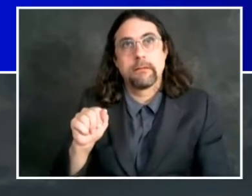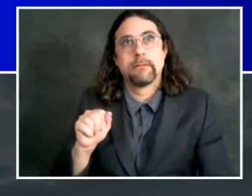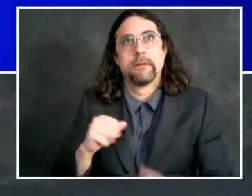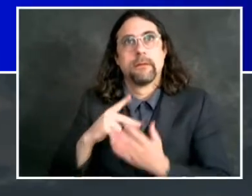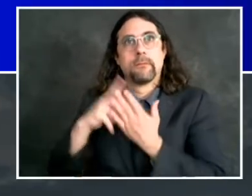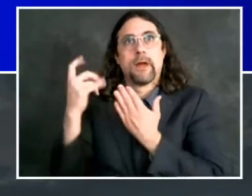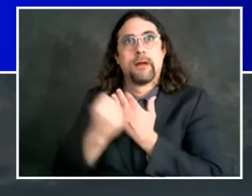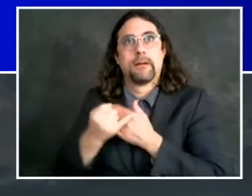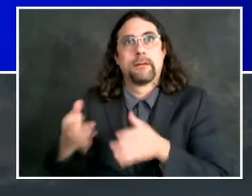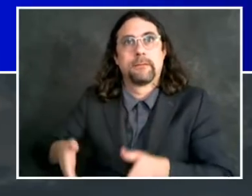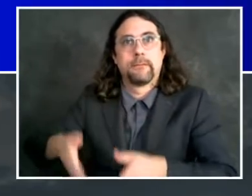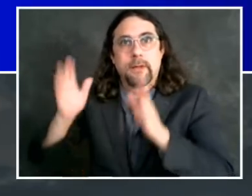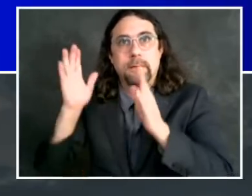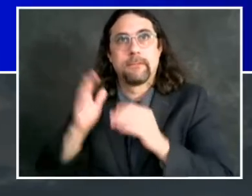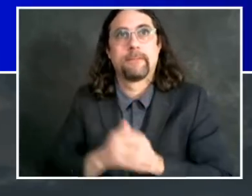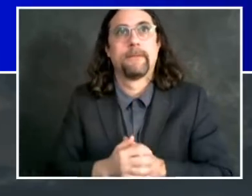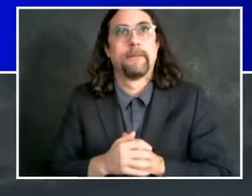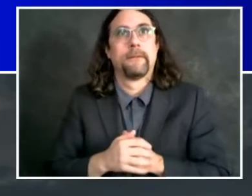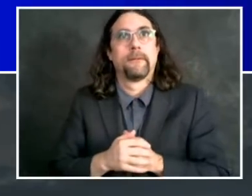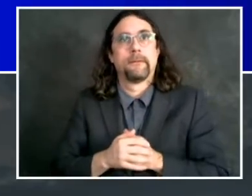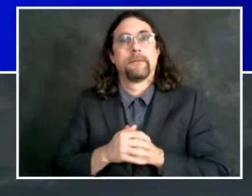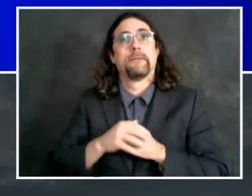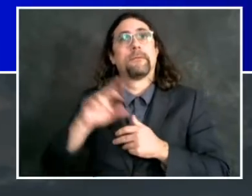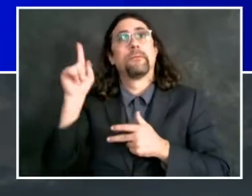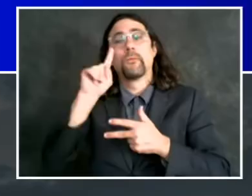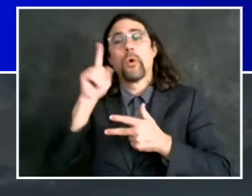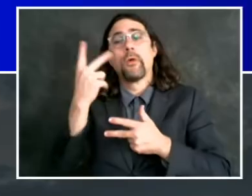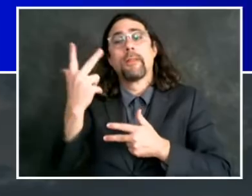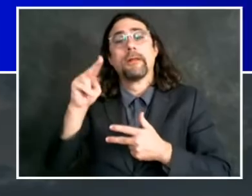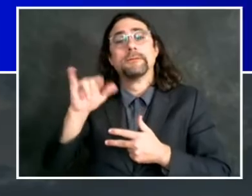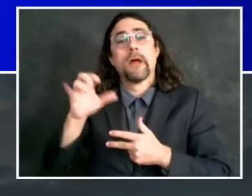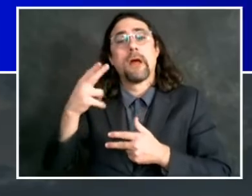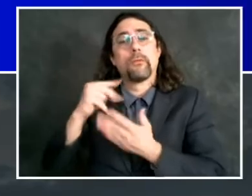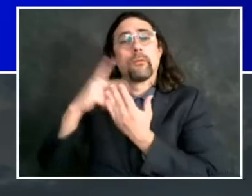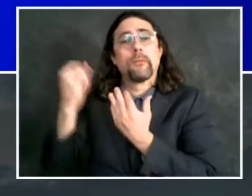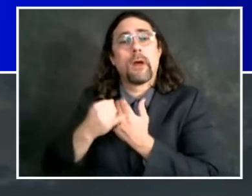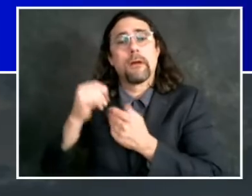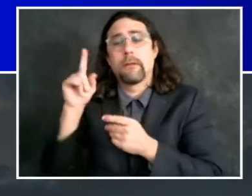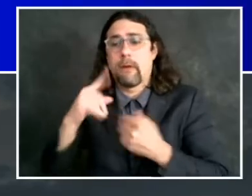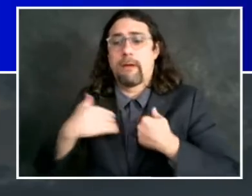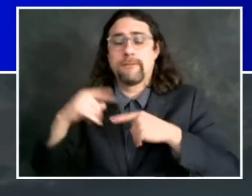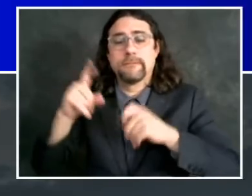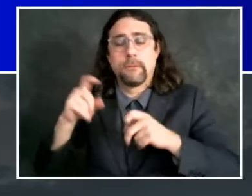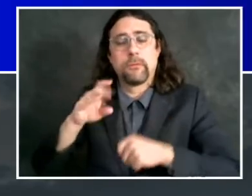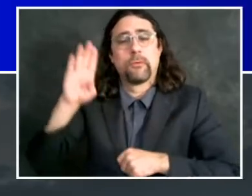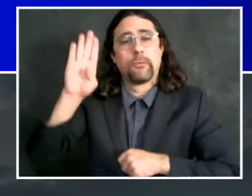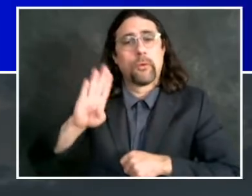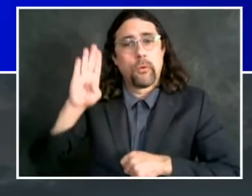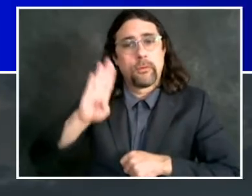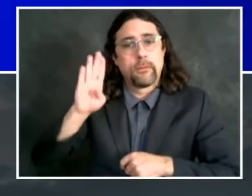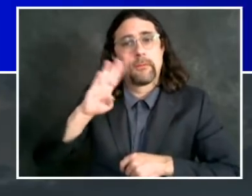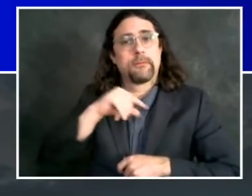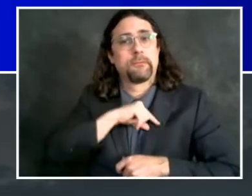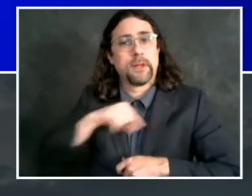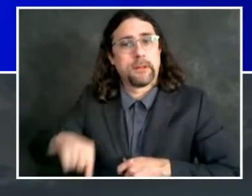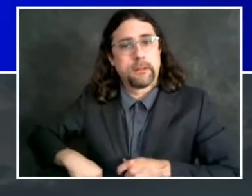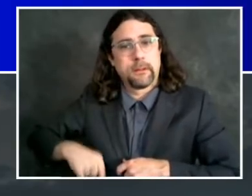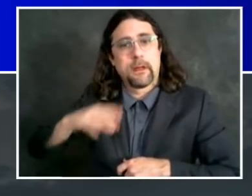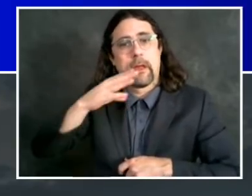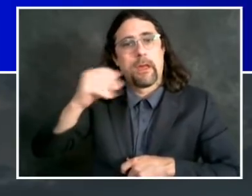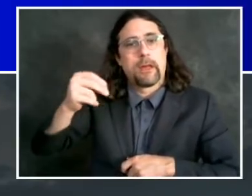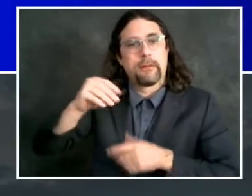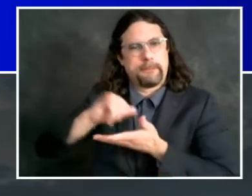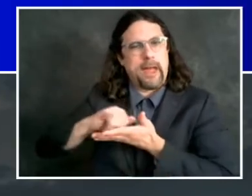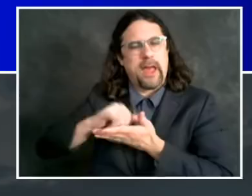So that has been a big step forward. We're now going to go a lot farther. This fits beautifully